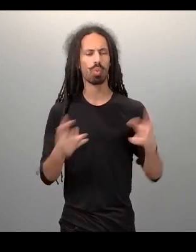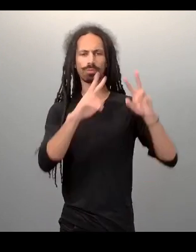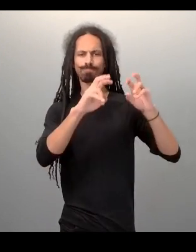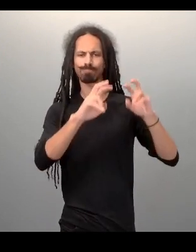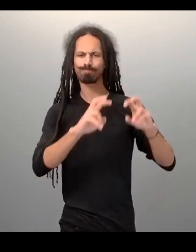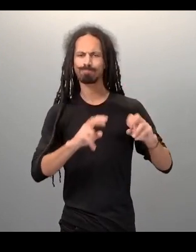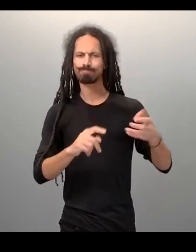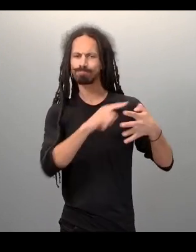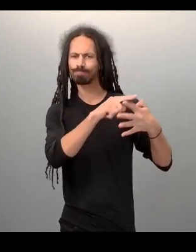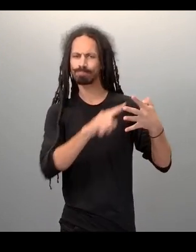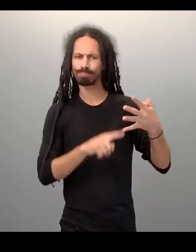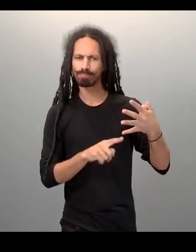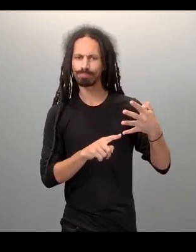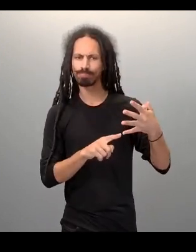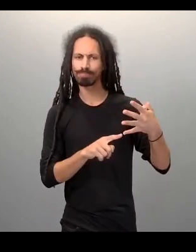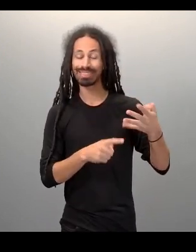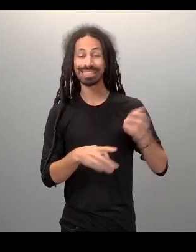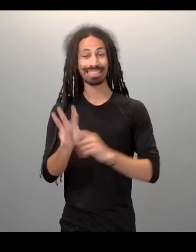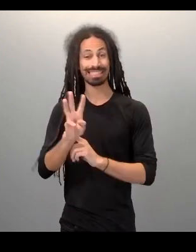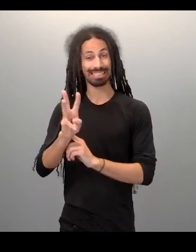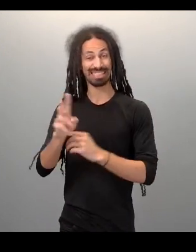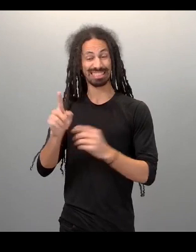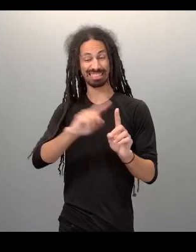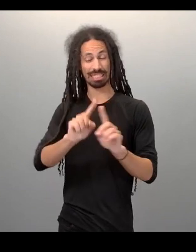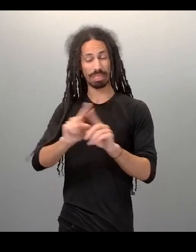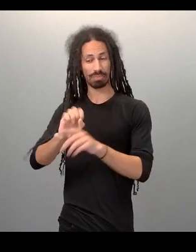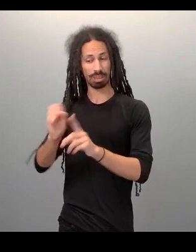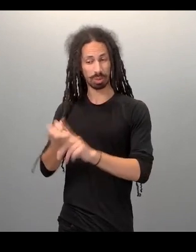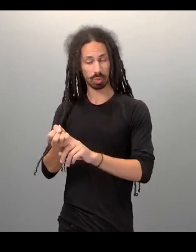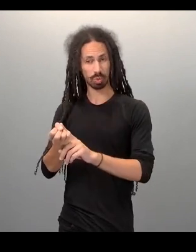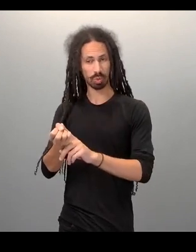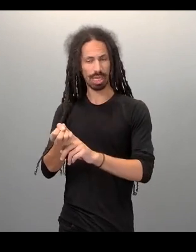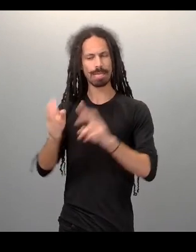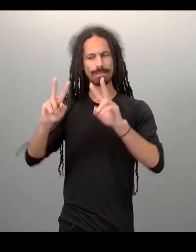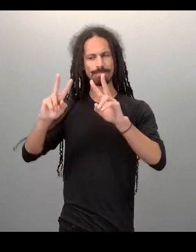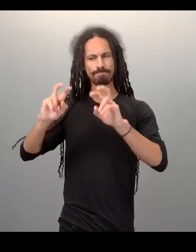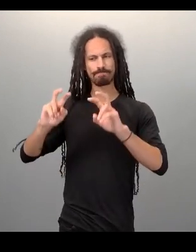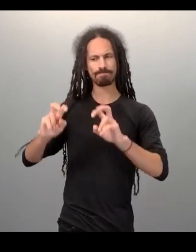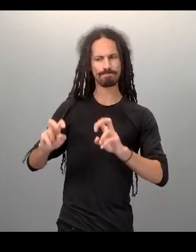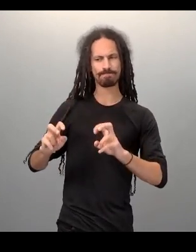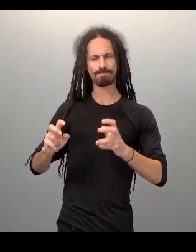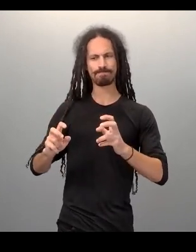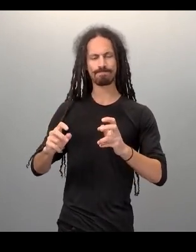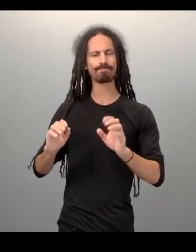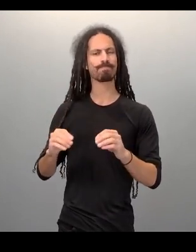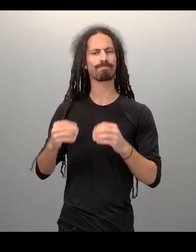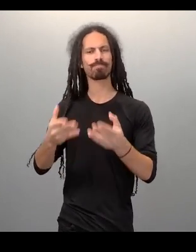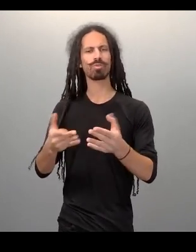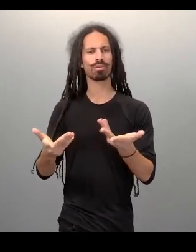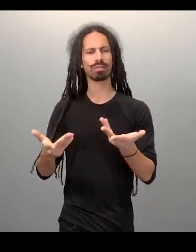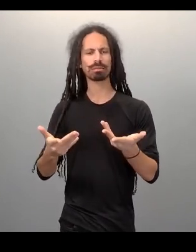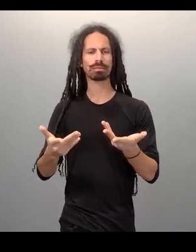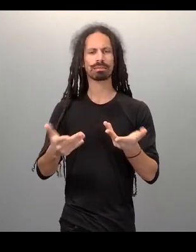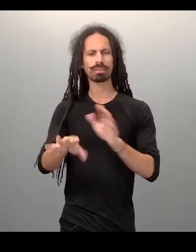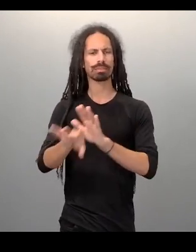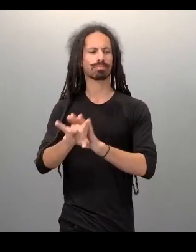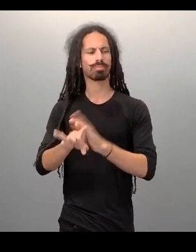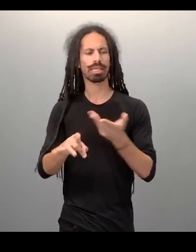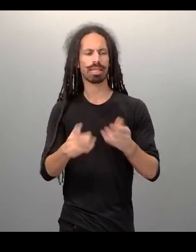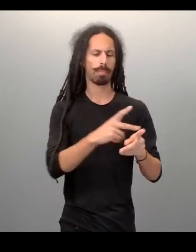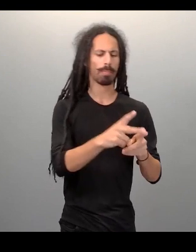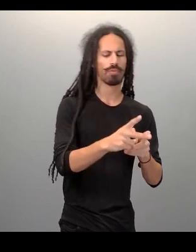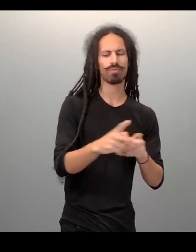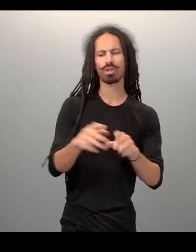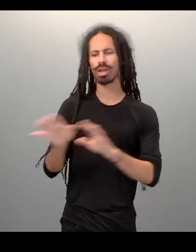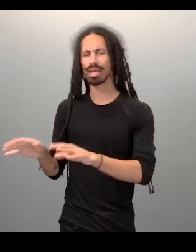look at those 6 different situations and rank them according to which ones would be professional, moving